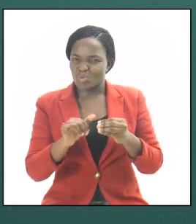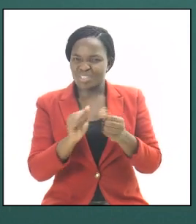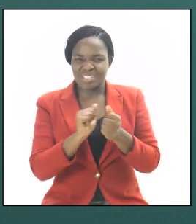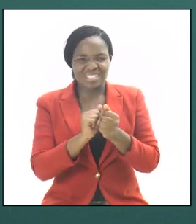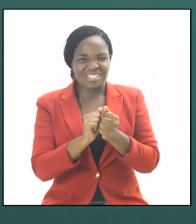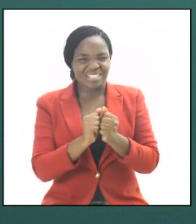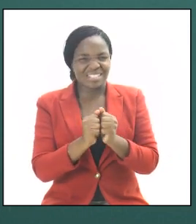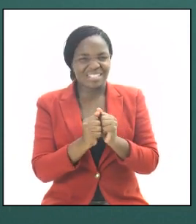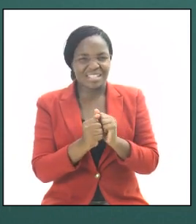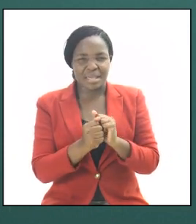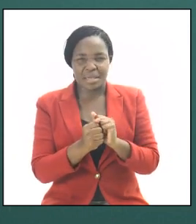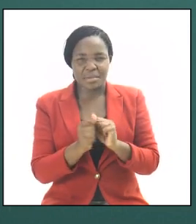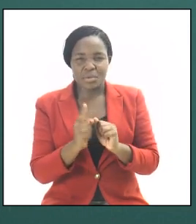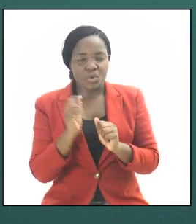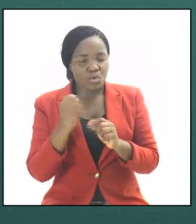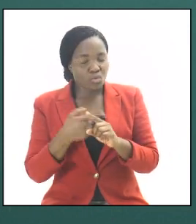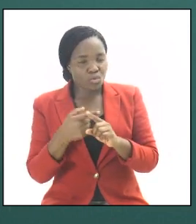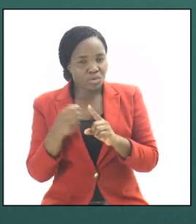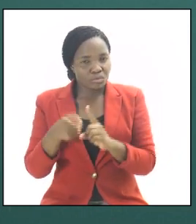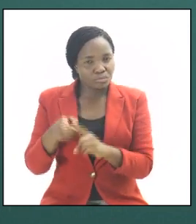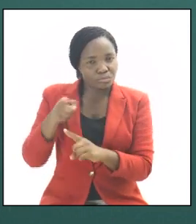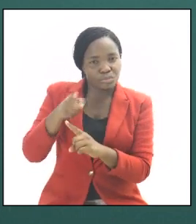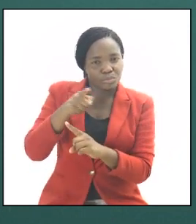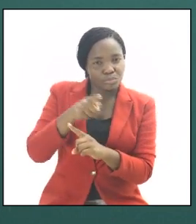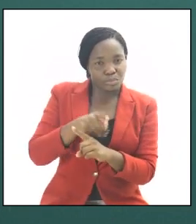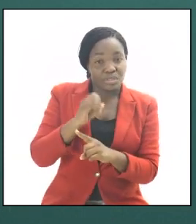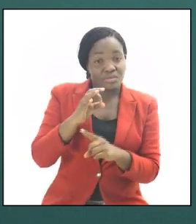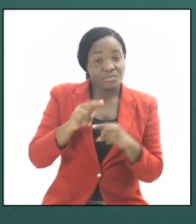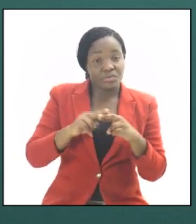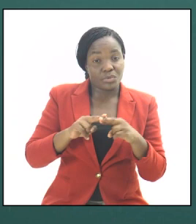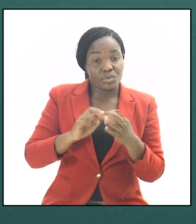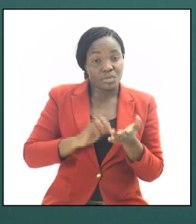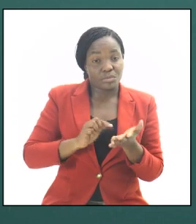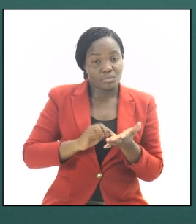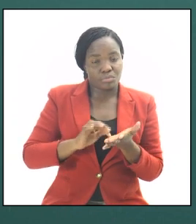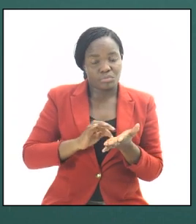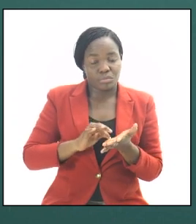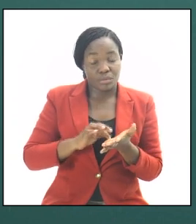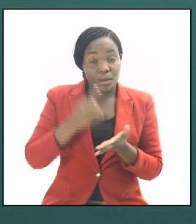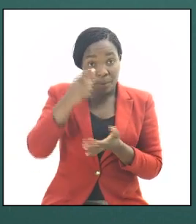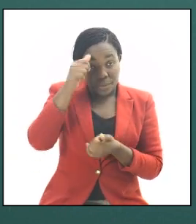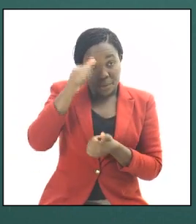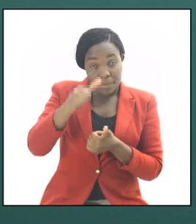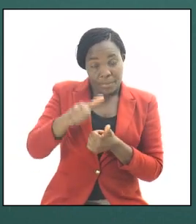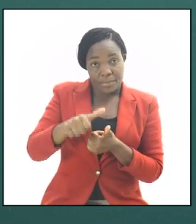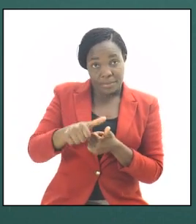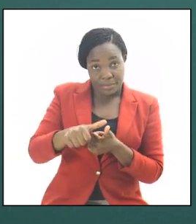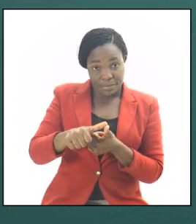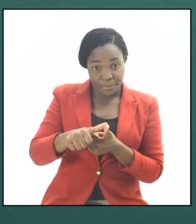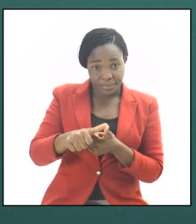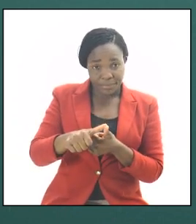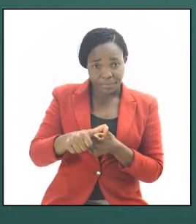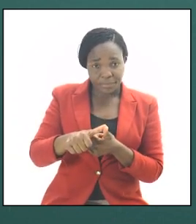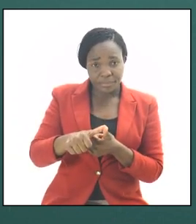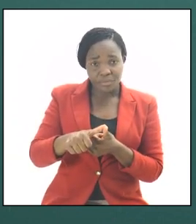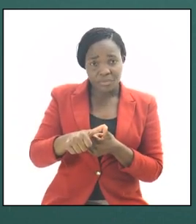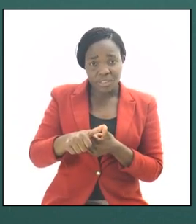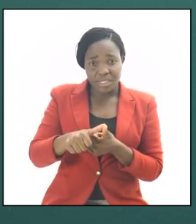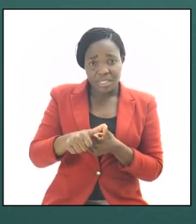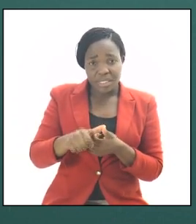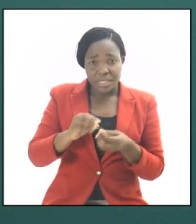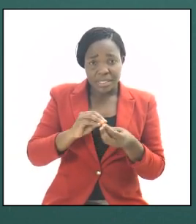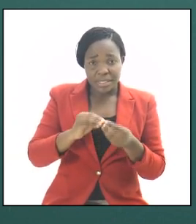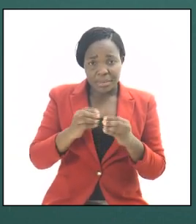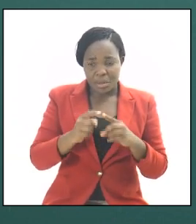mathematicians. We use it to calculate the circumference and the area of any circle. The value is